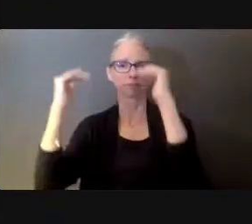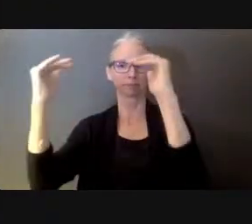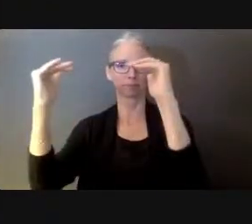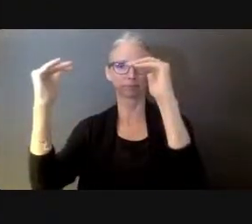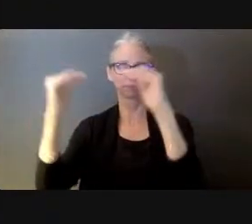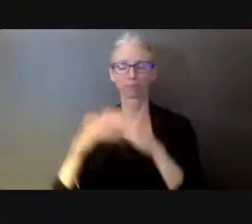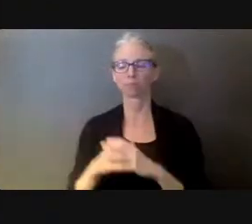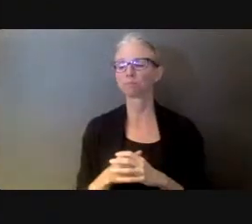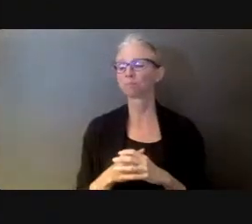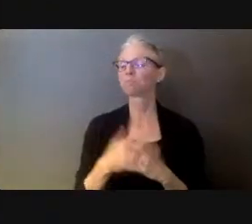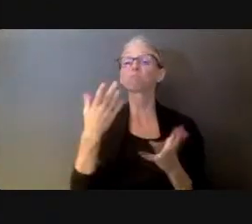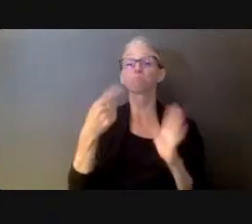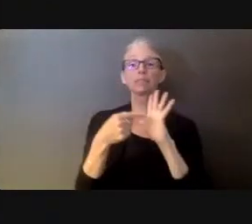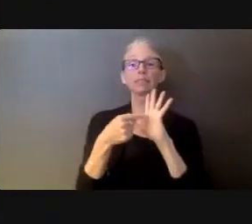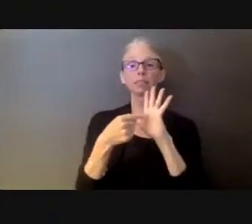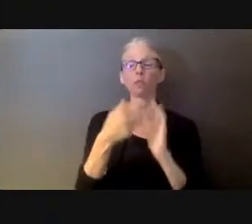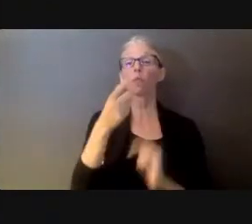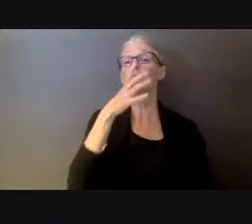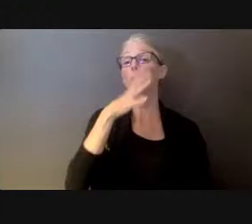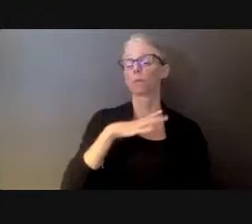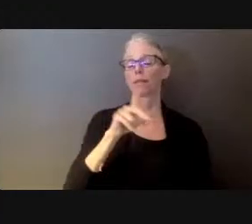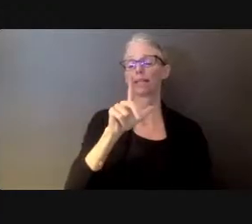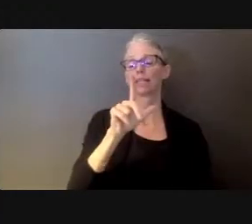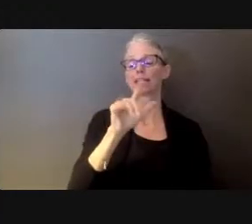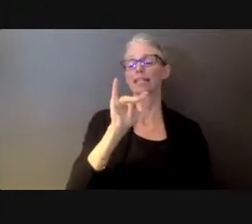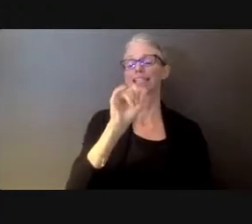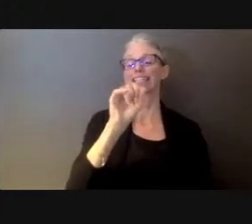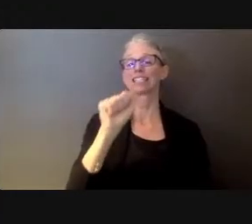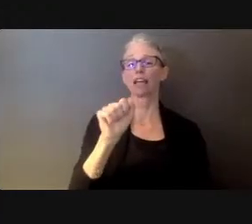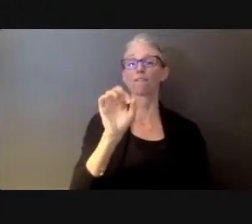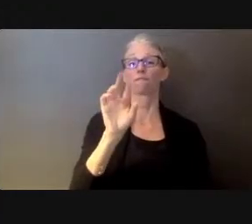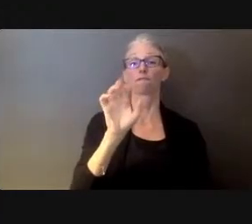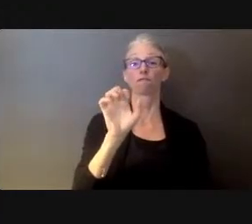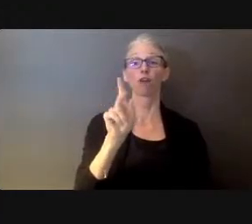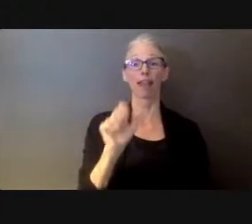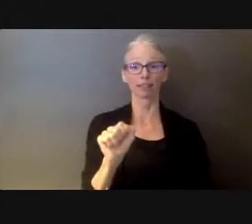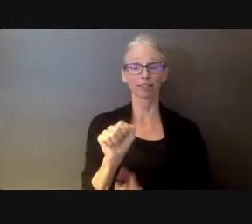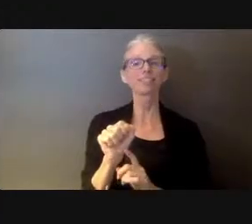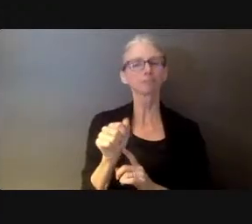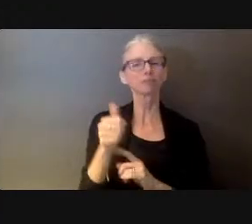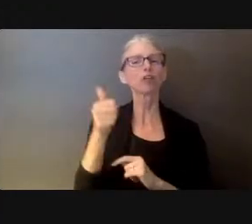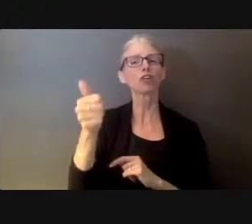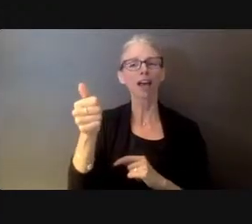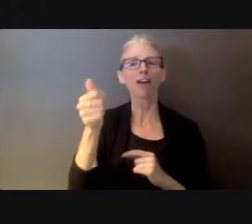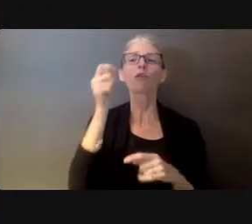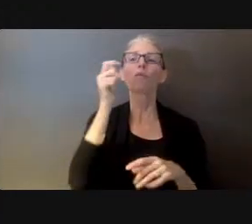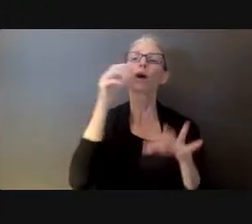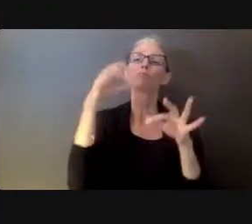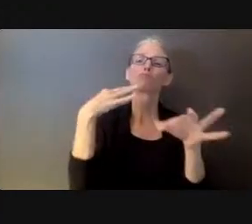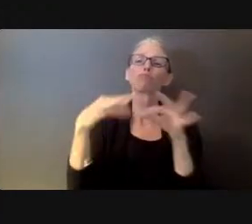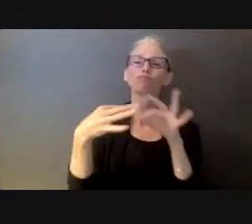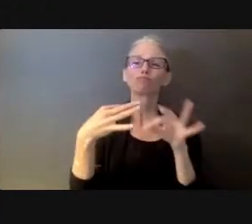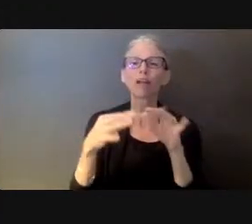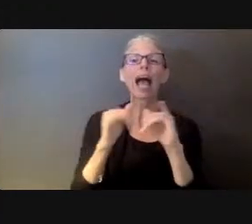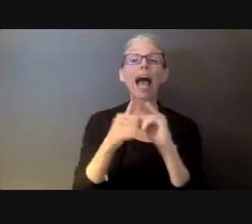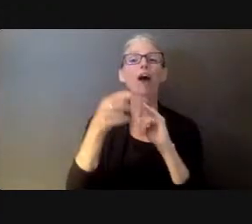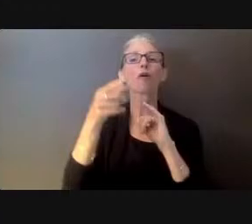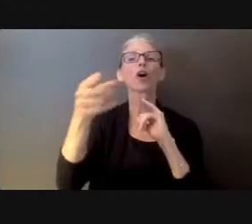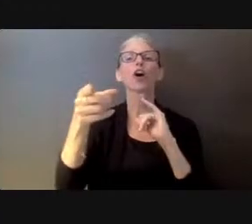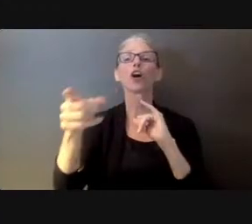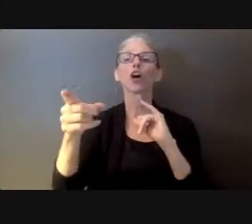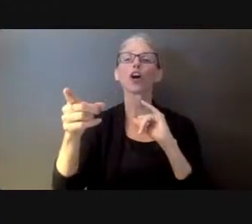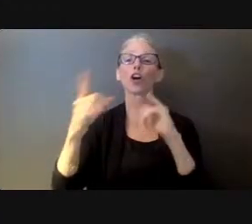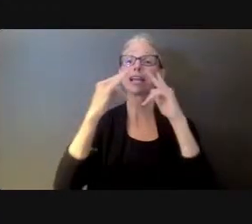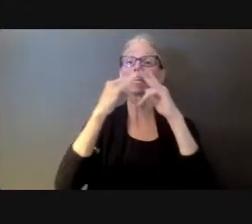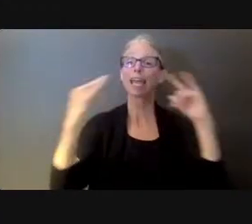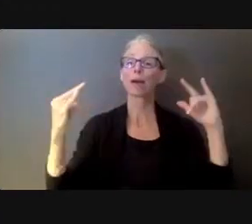For instance, we're going to hear from Lisa Franks, who's going to tell us about how she made her camper van accessible. We'll hear from Hans-Stefan Linder, who will